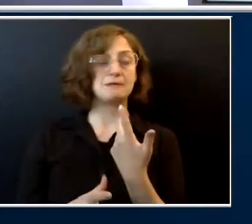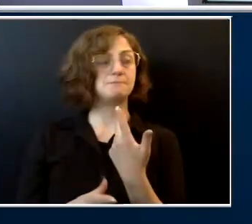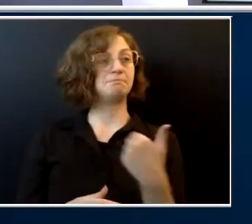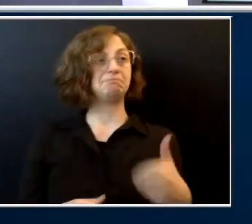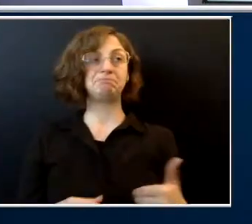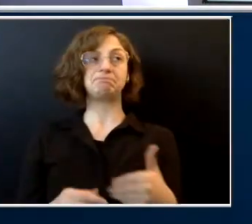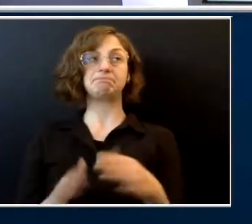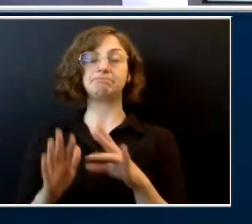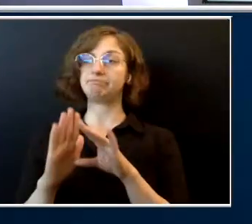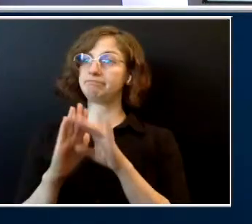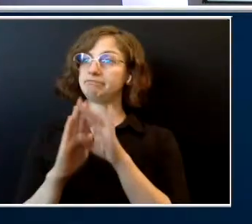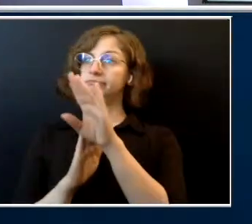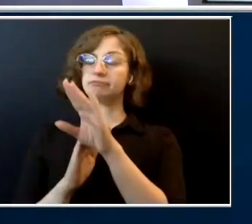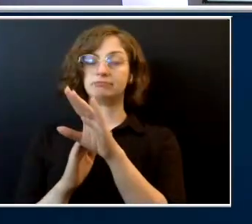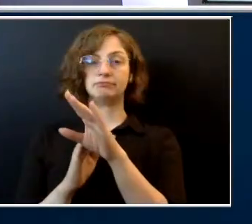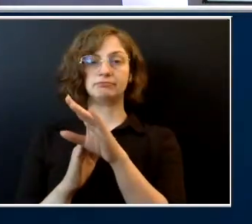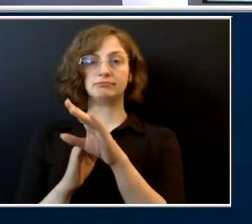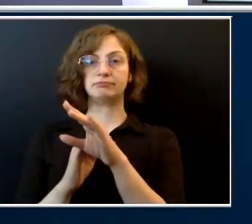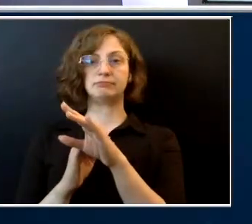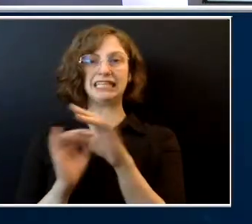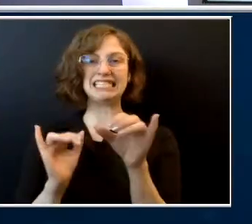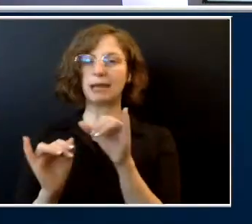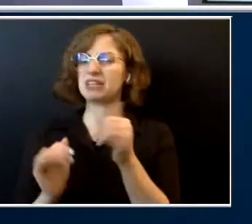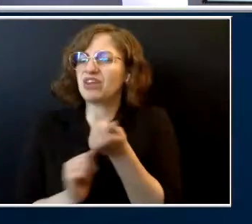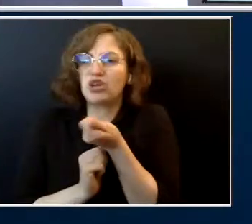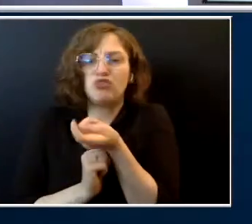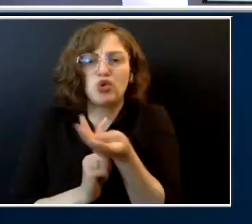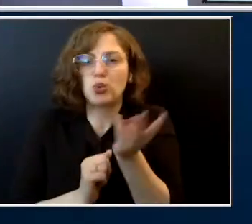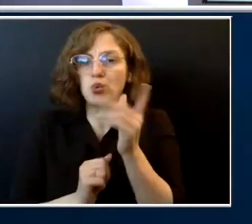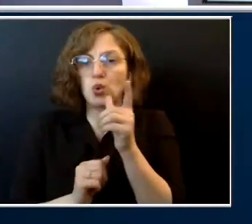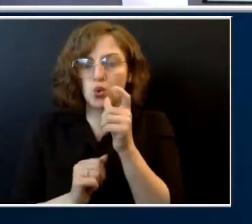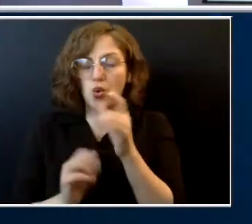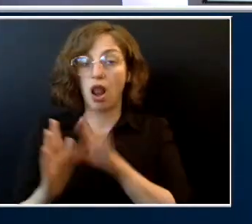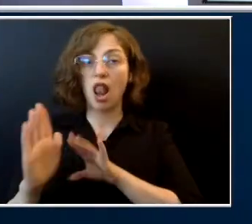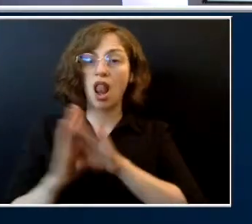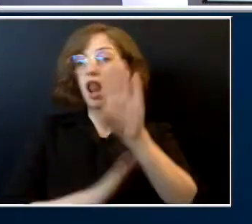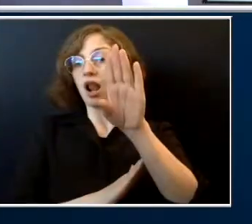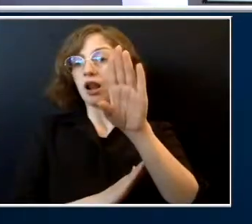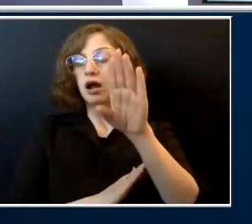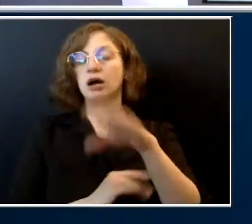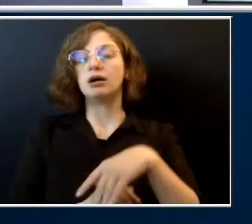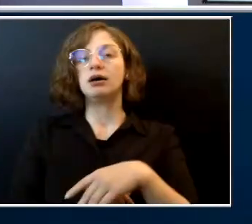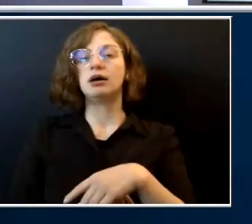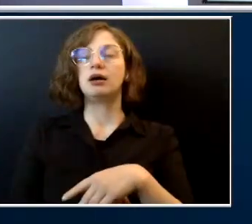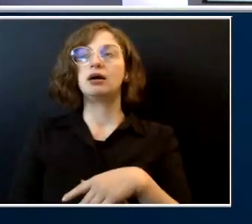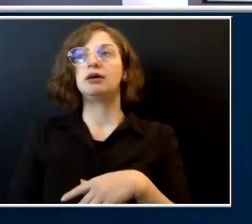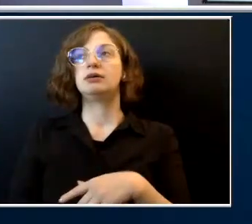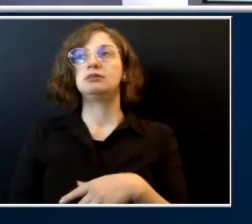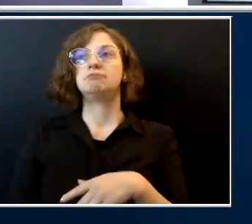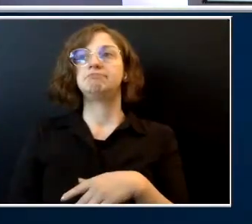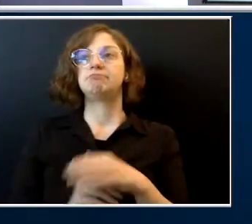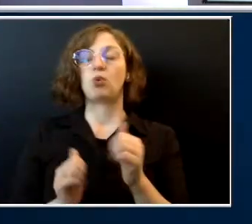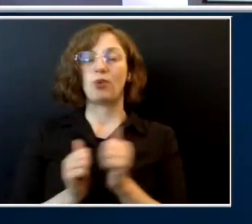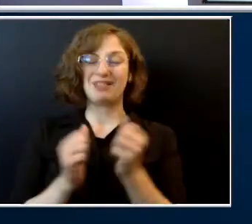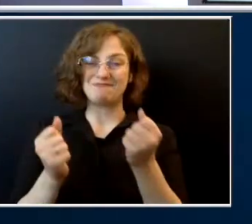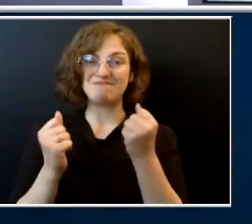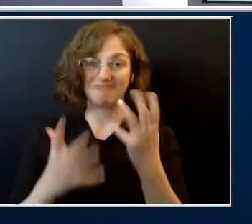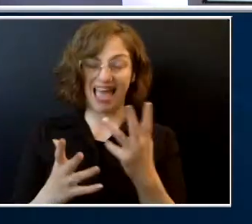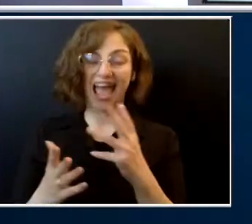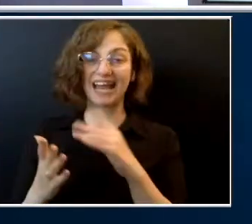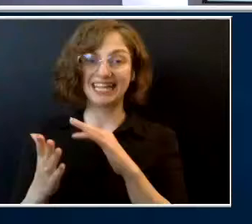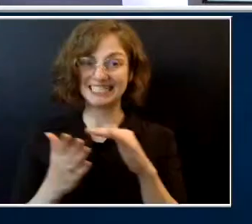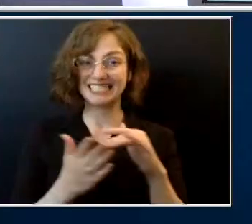rate, and you know, we're concerned that the constraints of time and space and everything that goes with it. But